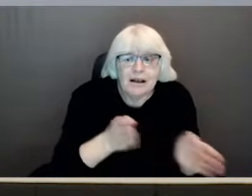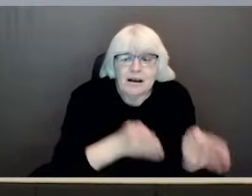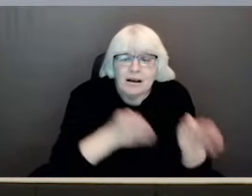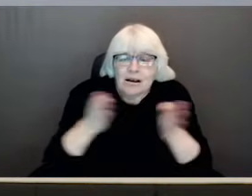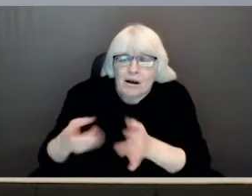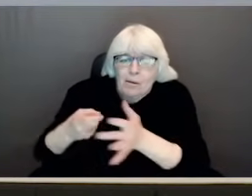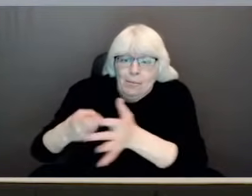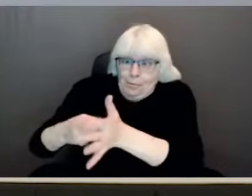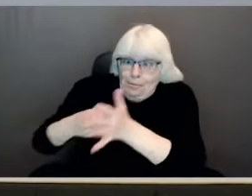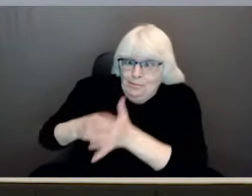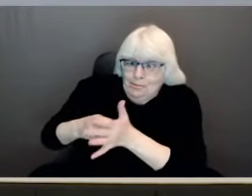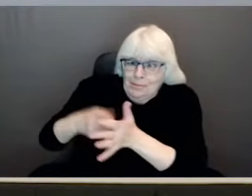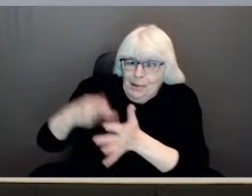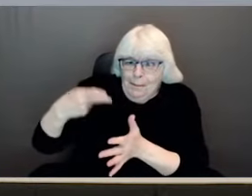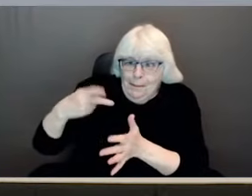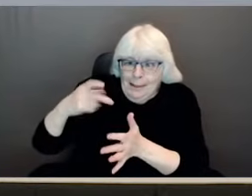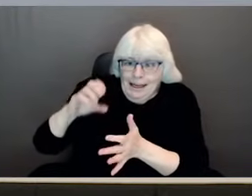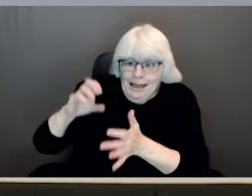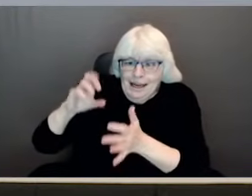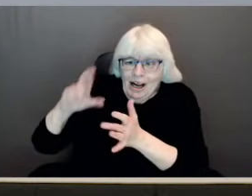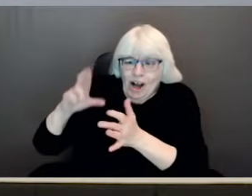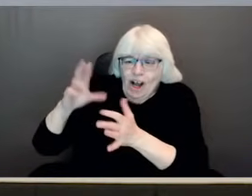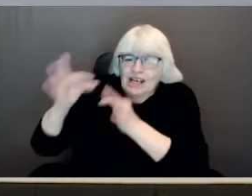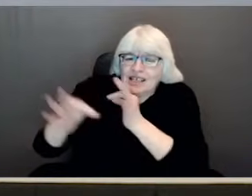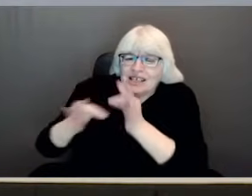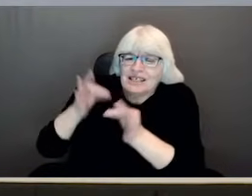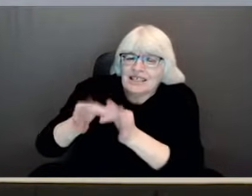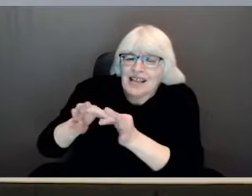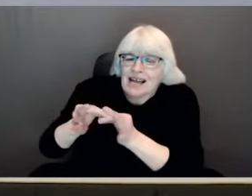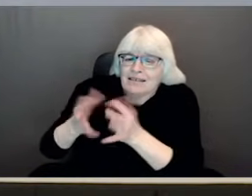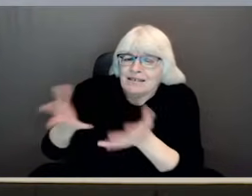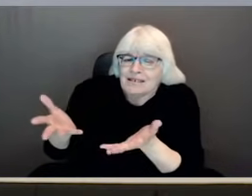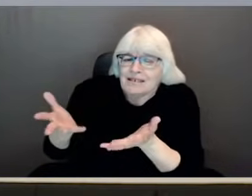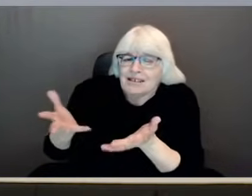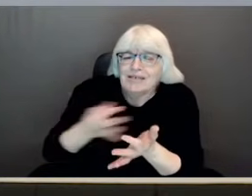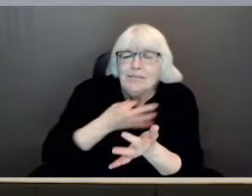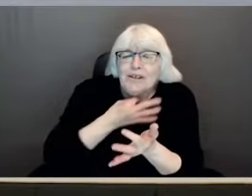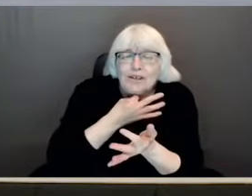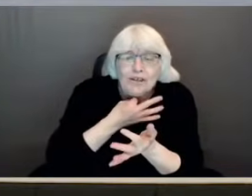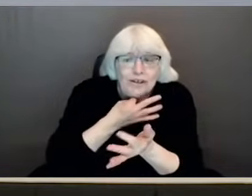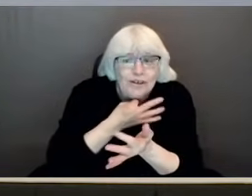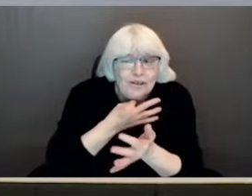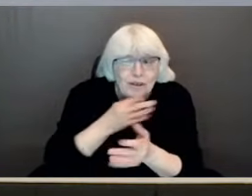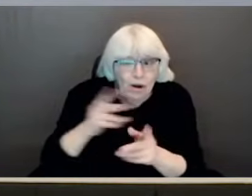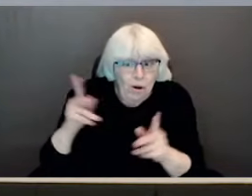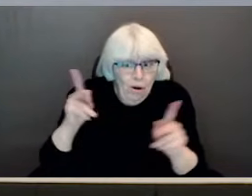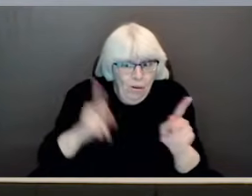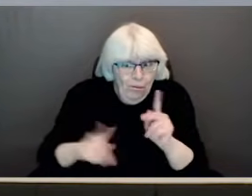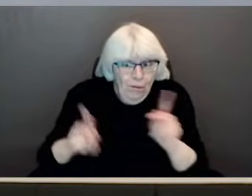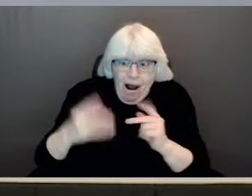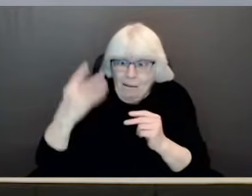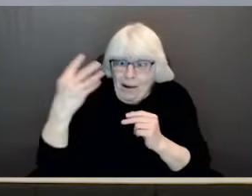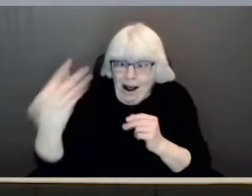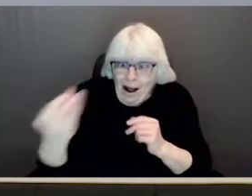What happens when they come in, they get their first test, or to make sure that they go and get their second one, or how does that work? I mean, I think we don't